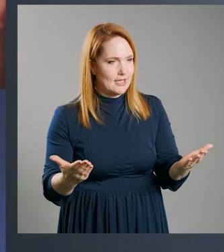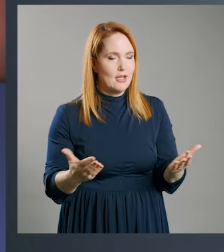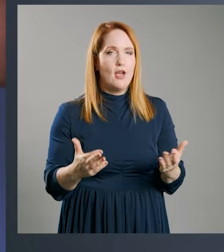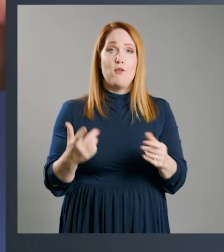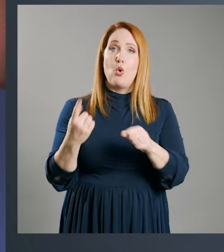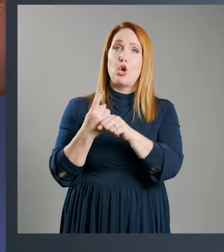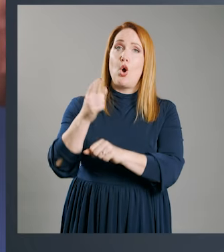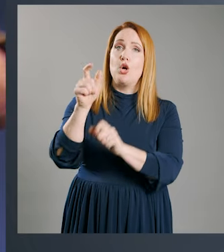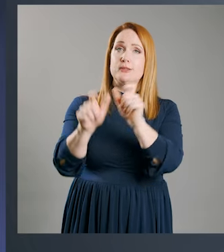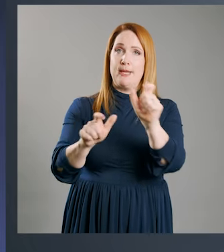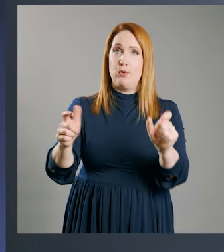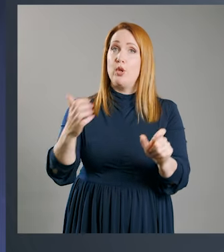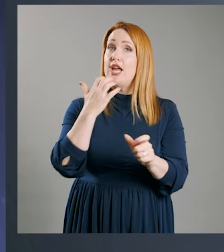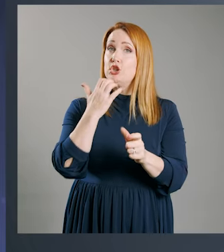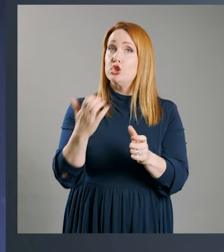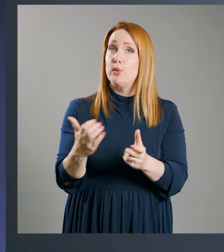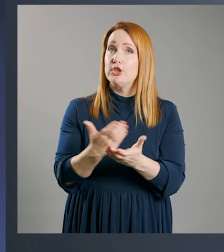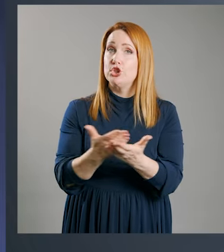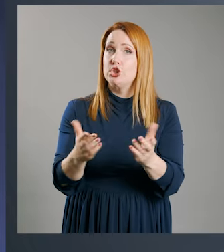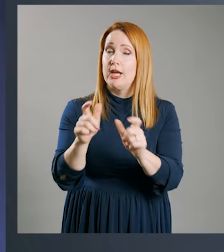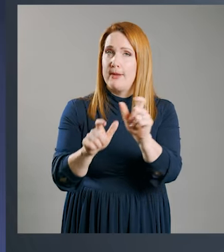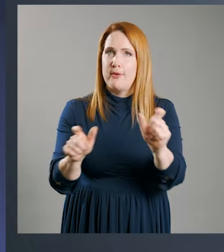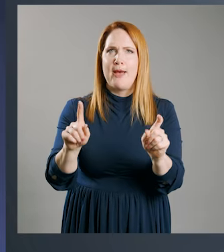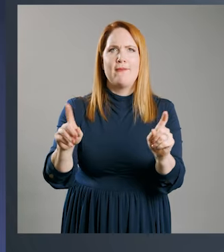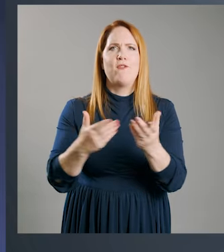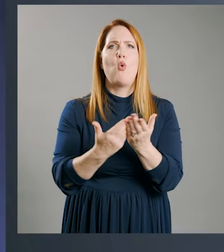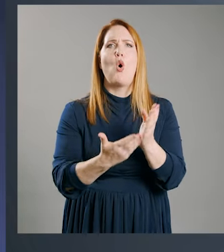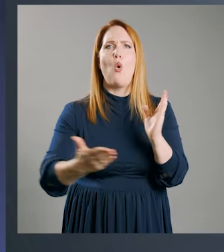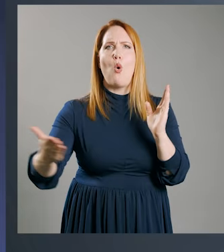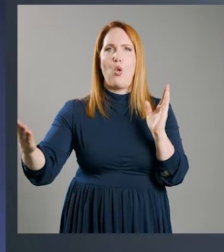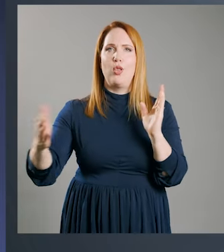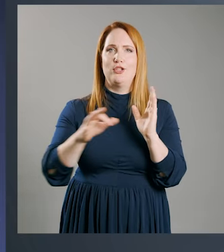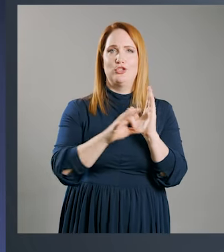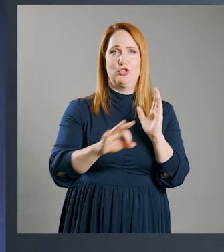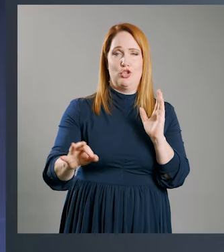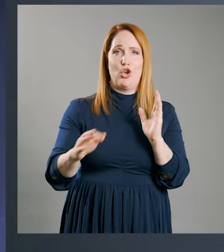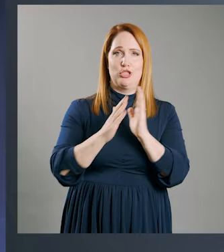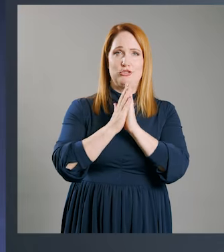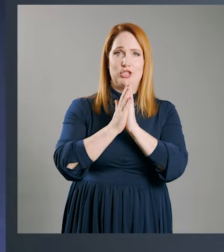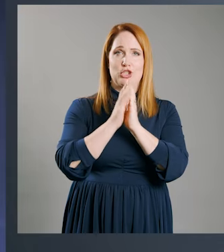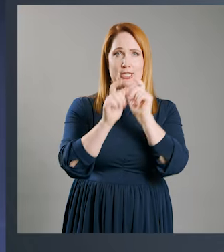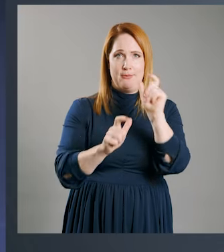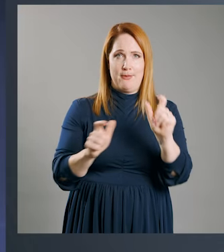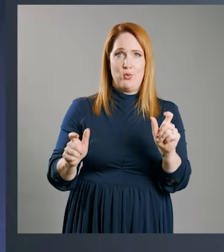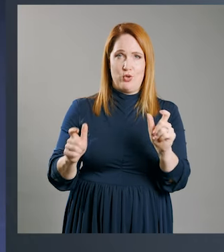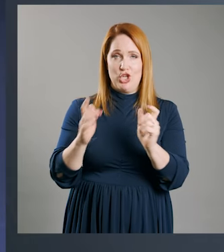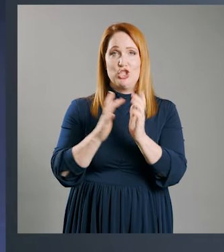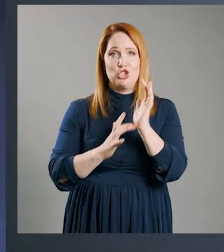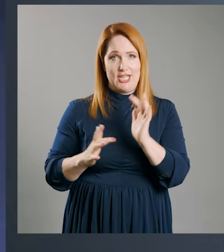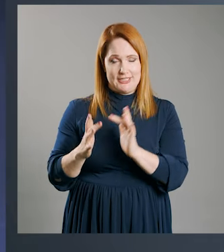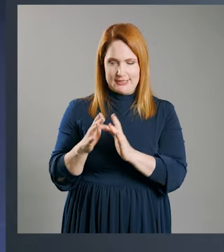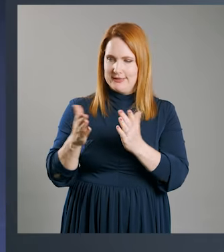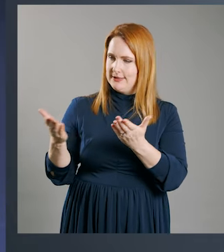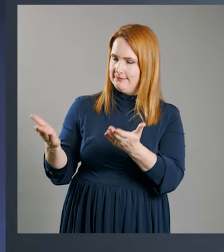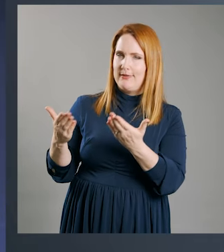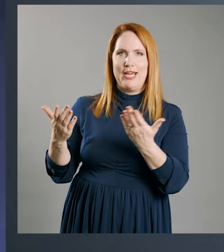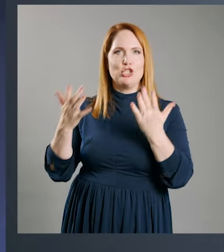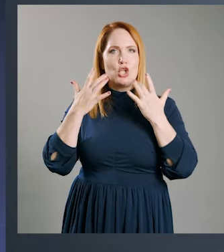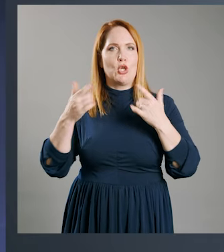God's people, the Jewish people, but for the whole of all of the other nations, all of us, the Gentiles. Jesus is the bread of